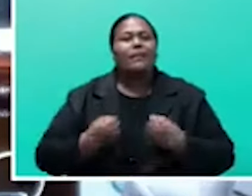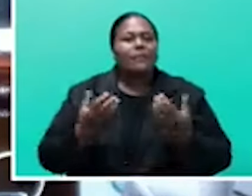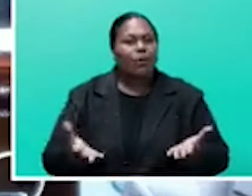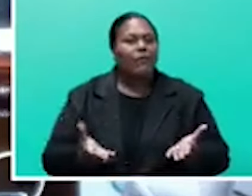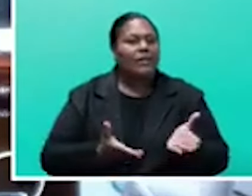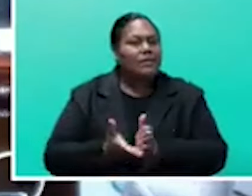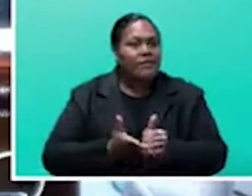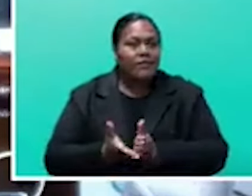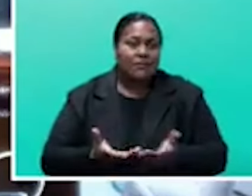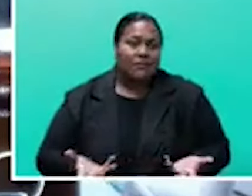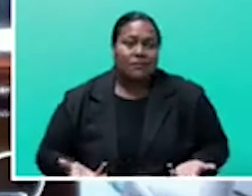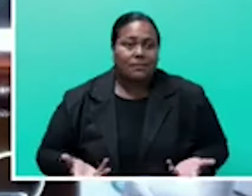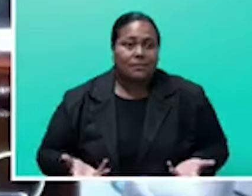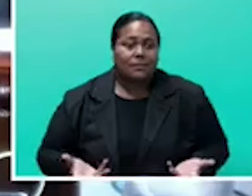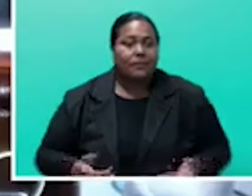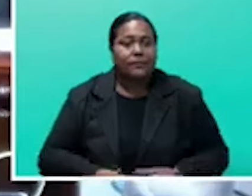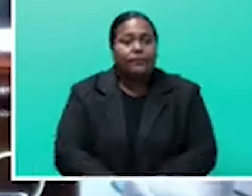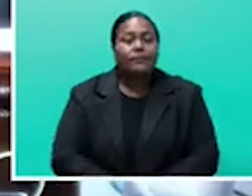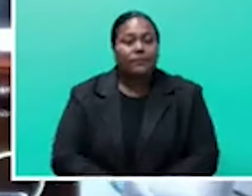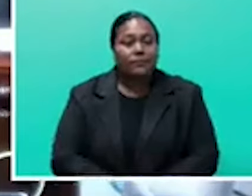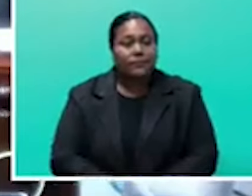services. And if you look at